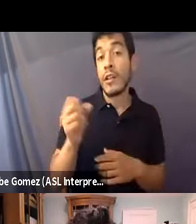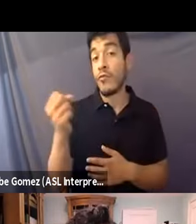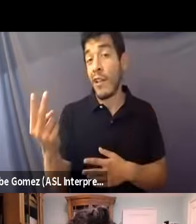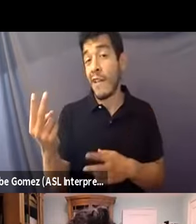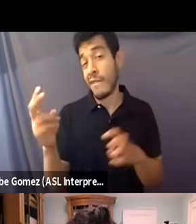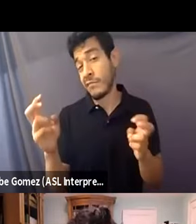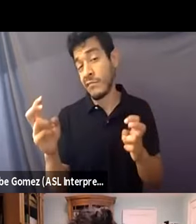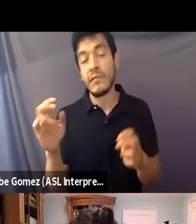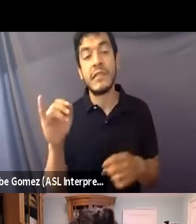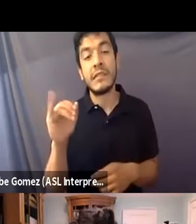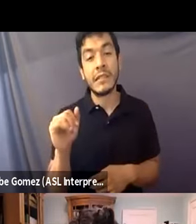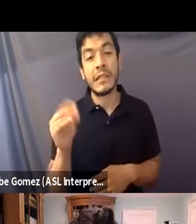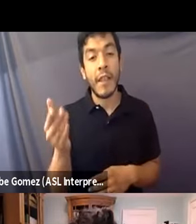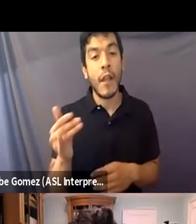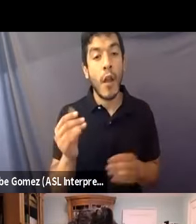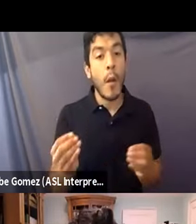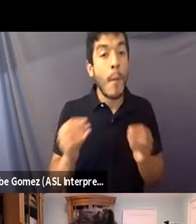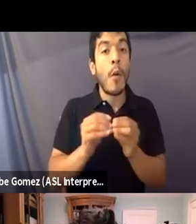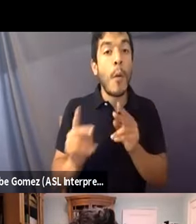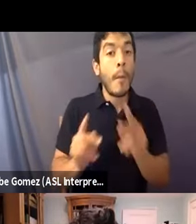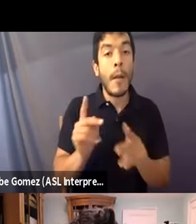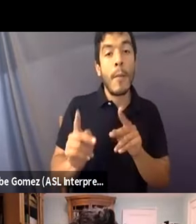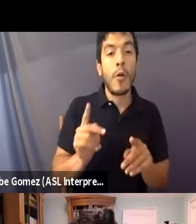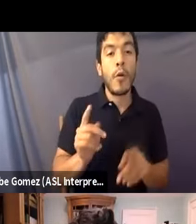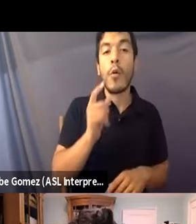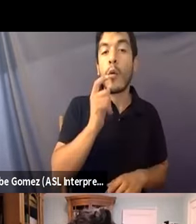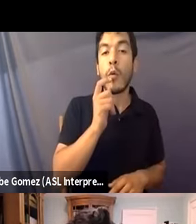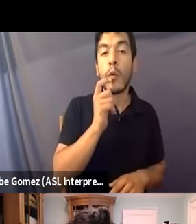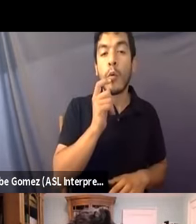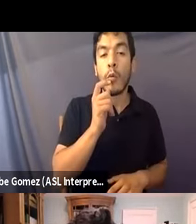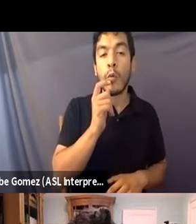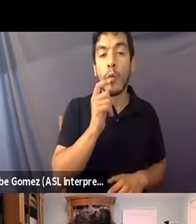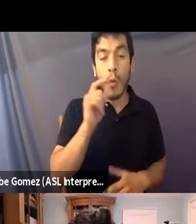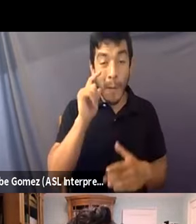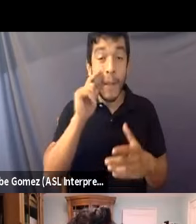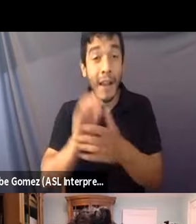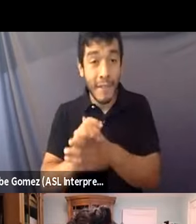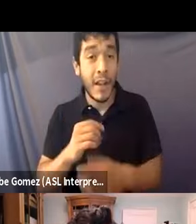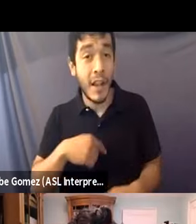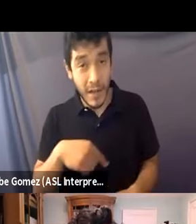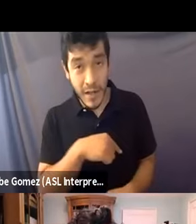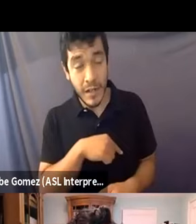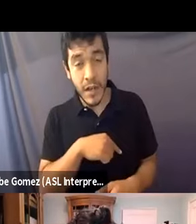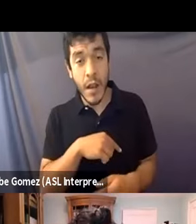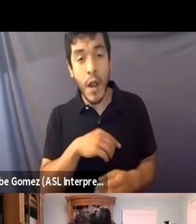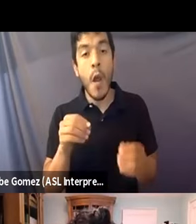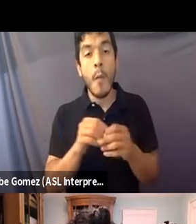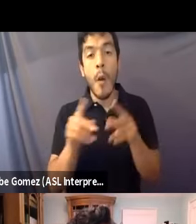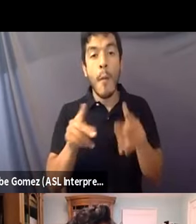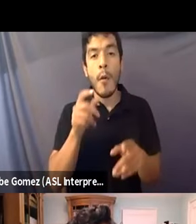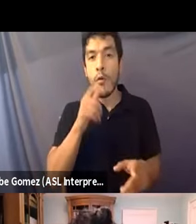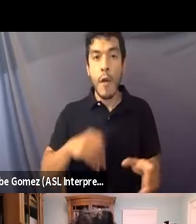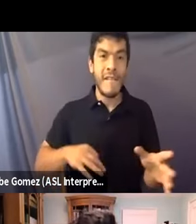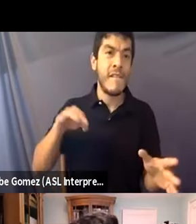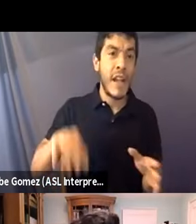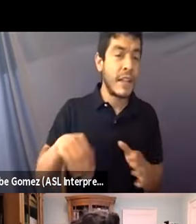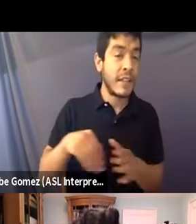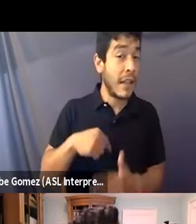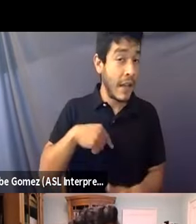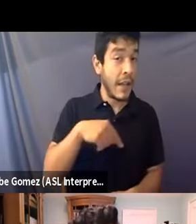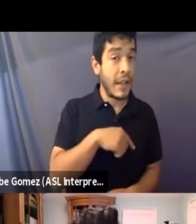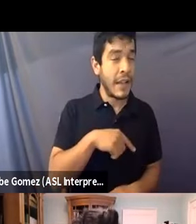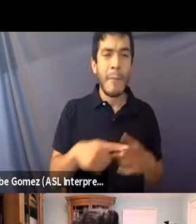that there are more people who are believing us, more people who are investing in us. But there's still a lot of